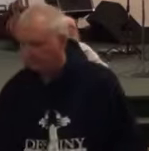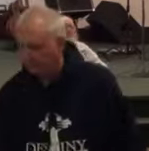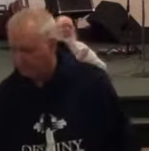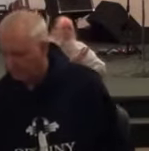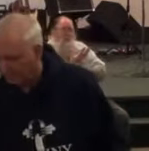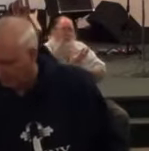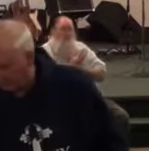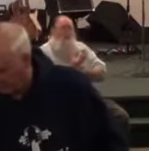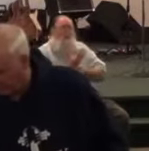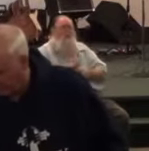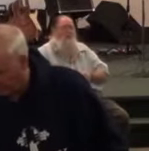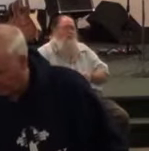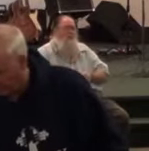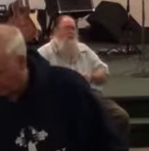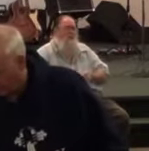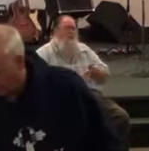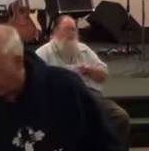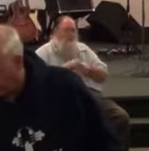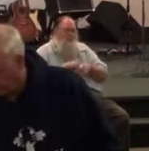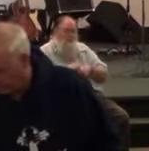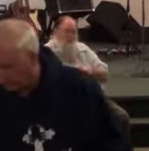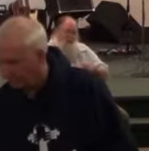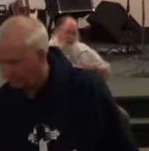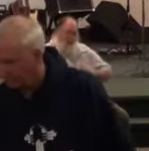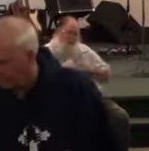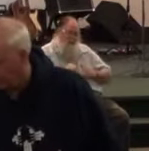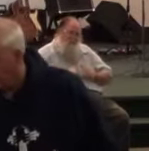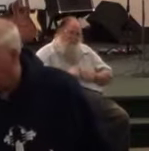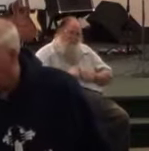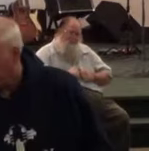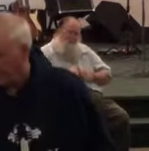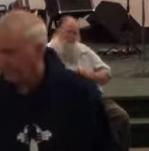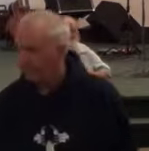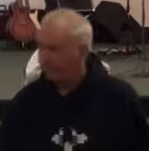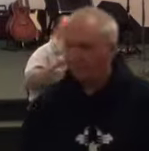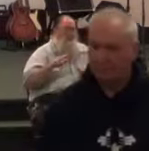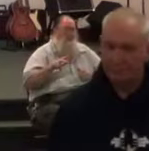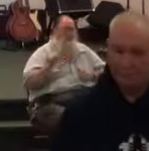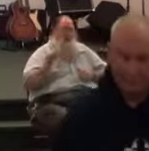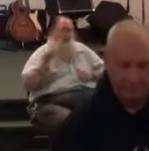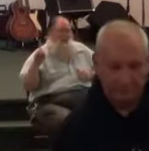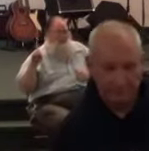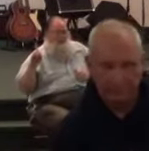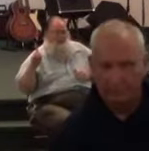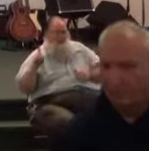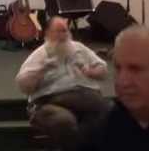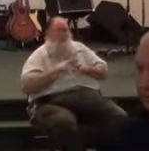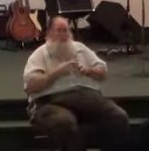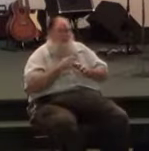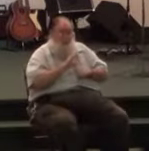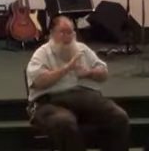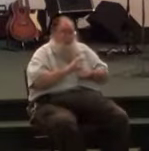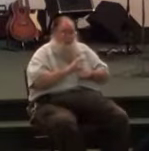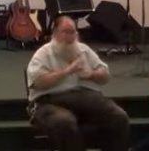did in the book Acts. 33 AD, the church started. And now it's